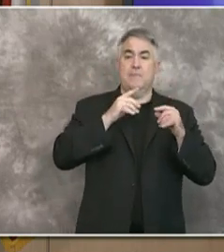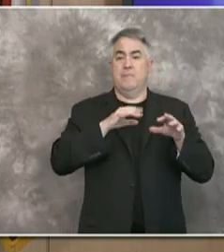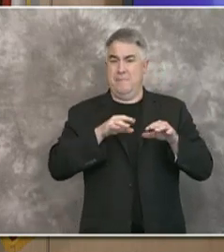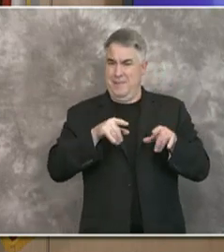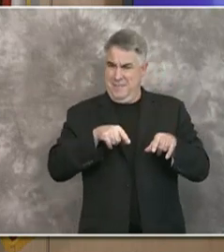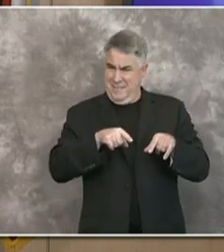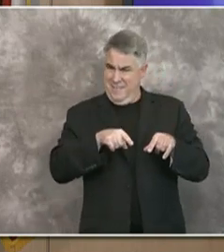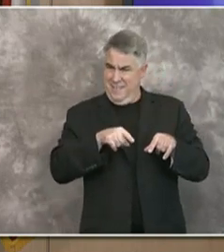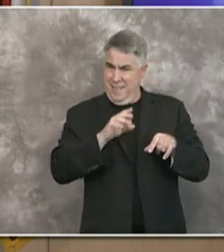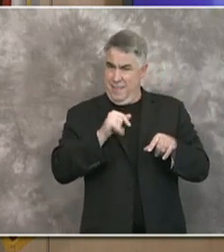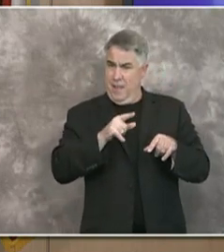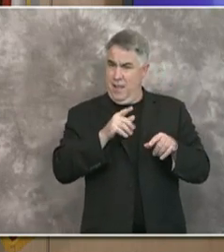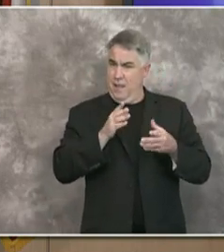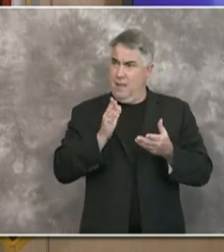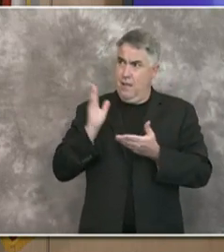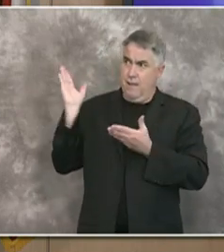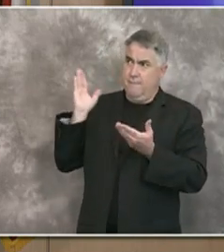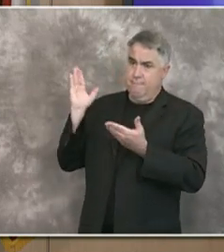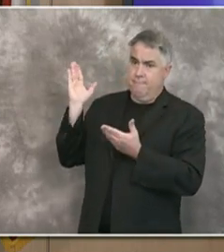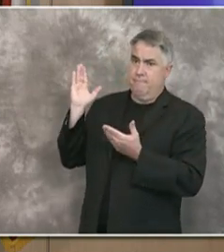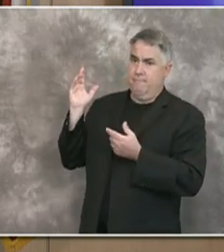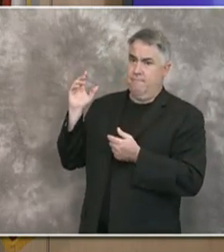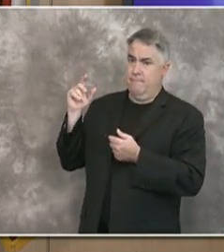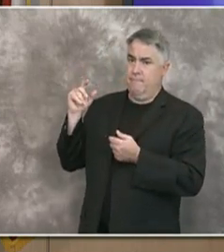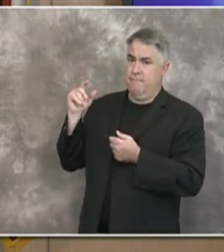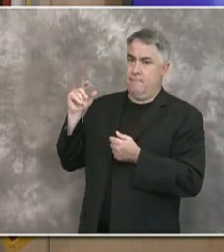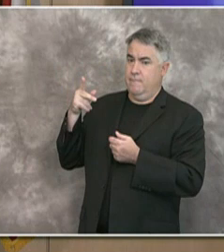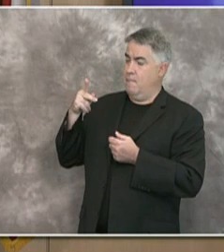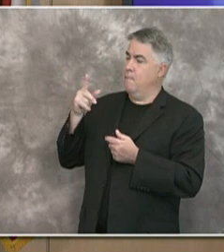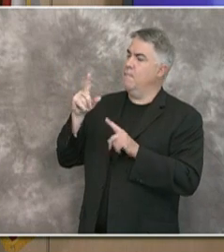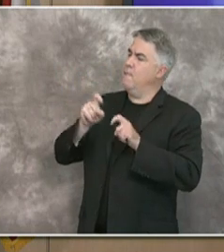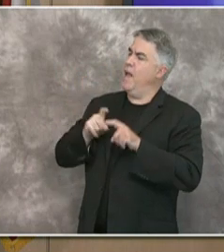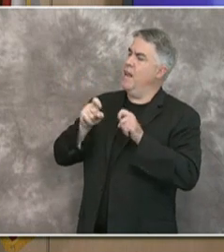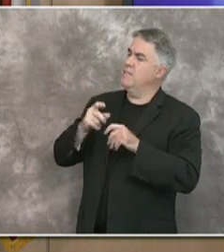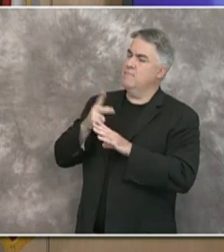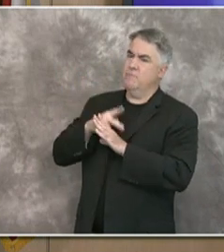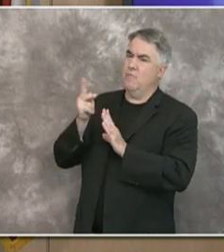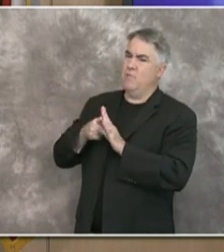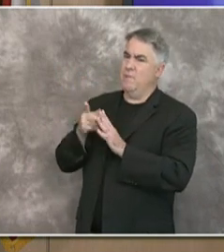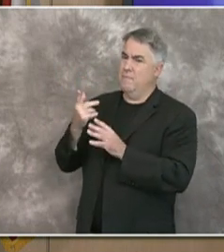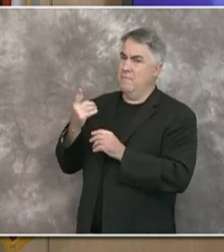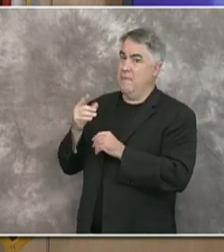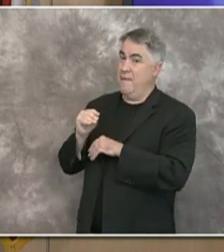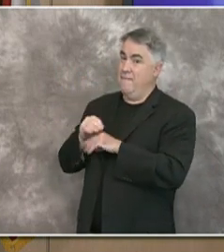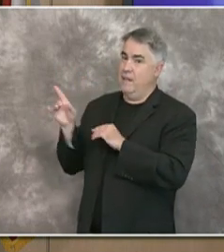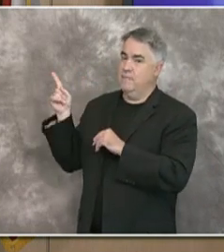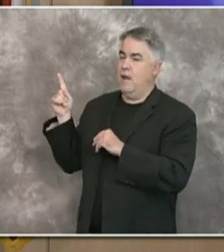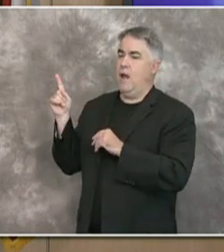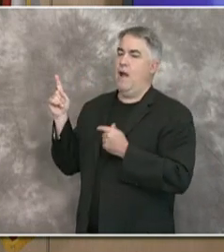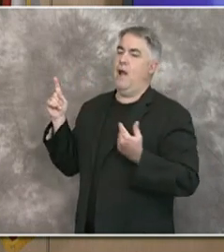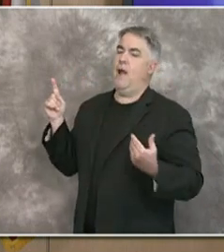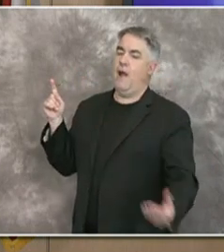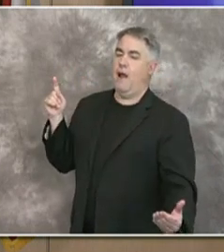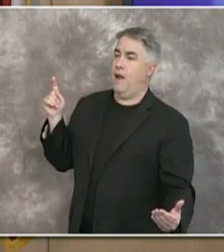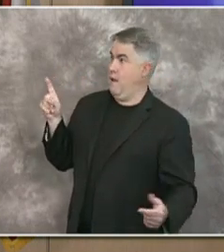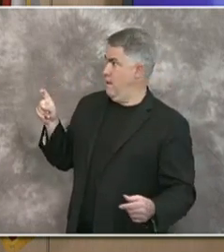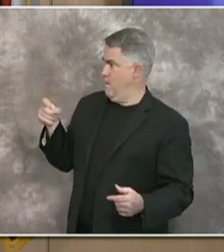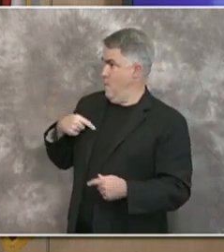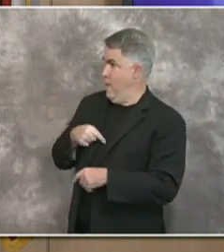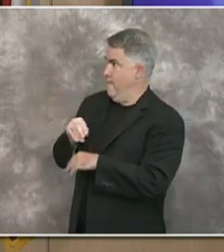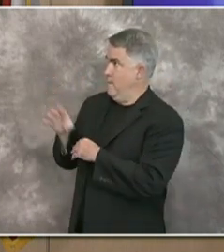pilot program proposal influenced the state's policy at all? I'll let Supervisor Fletcher respond.